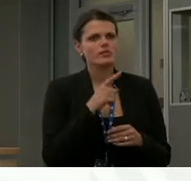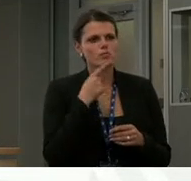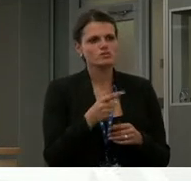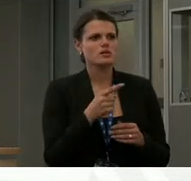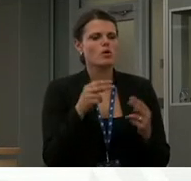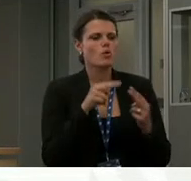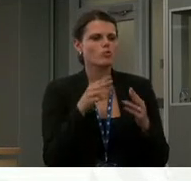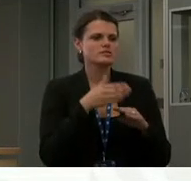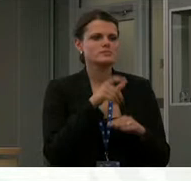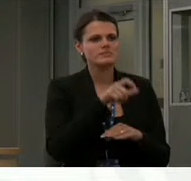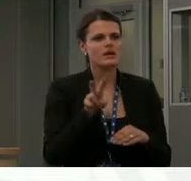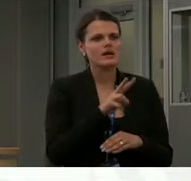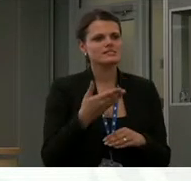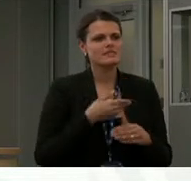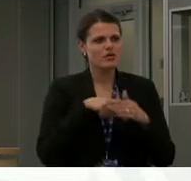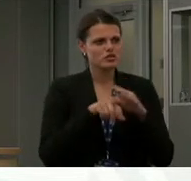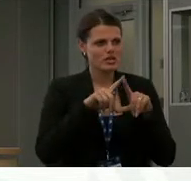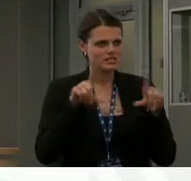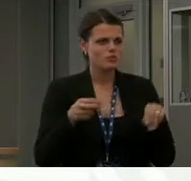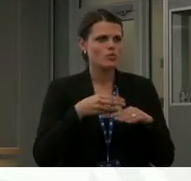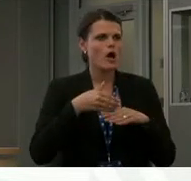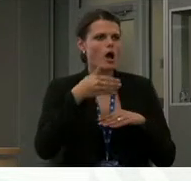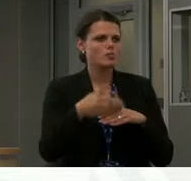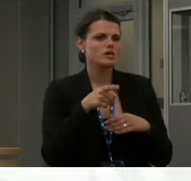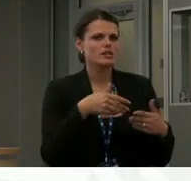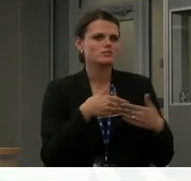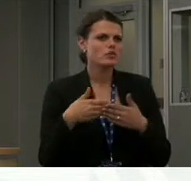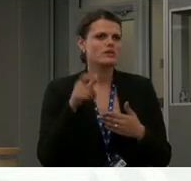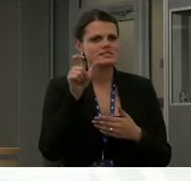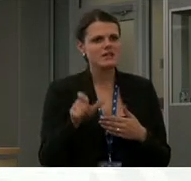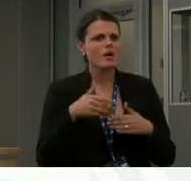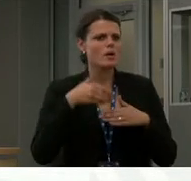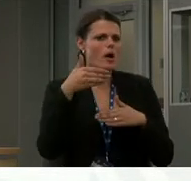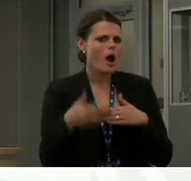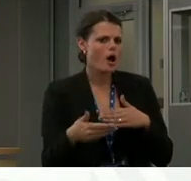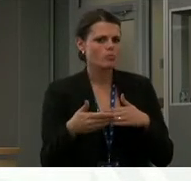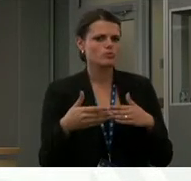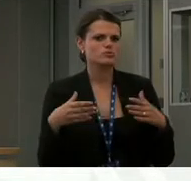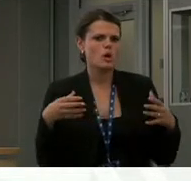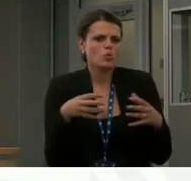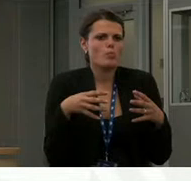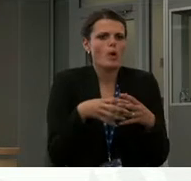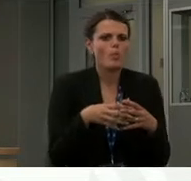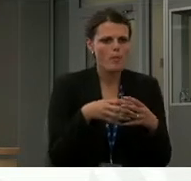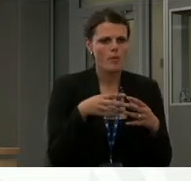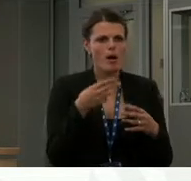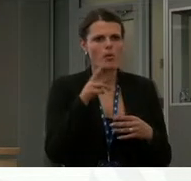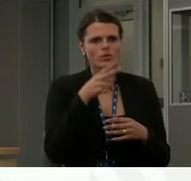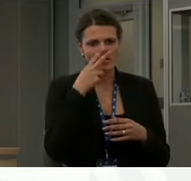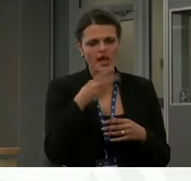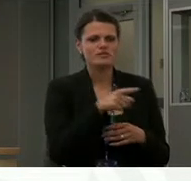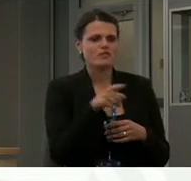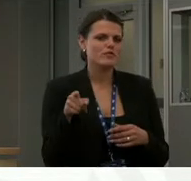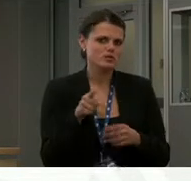living in institutions and those outside of institutions. It leads to people on the outside grouping people together and seeing them